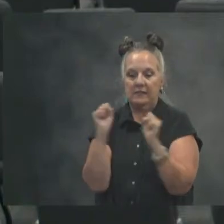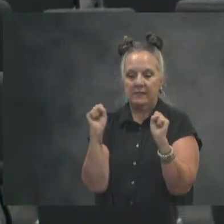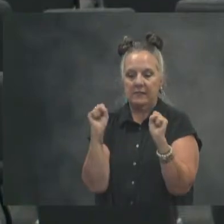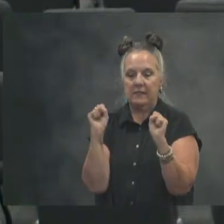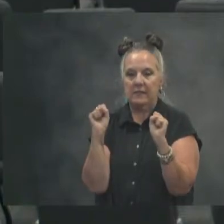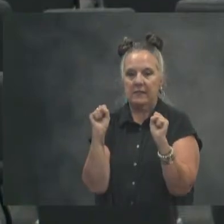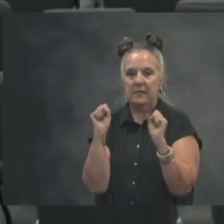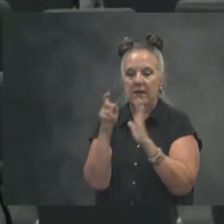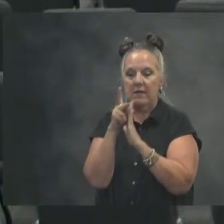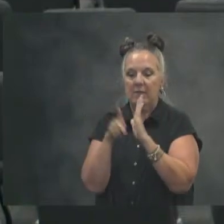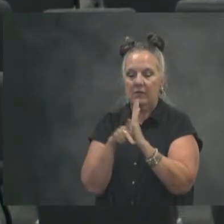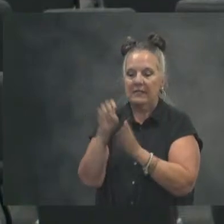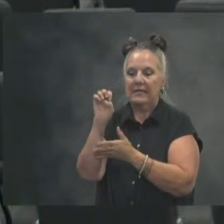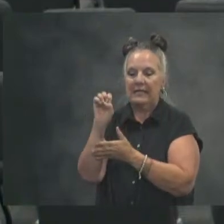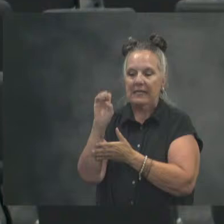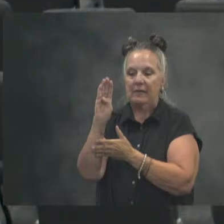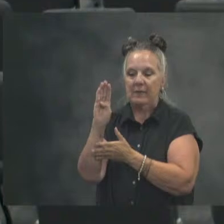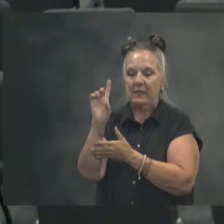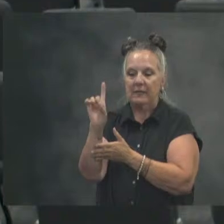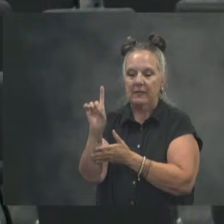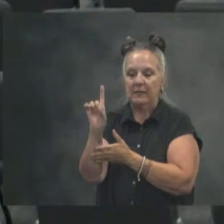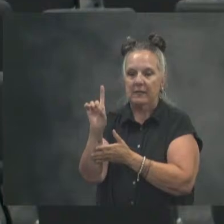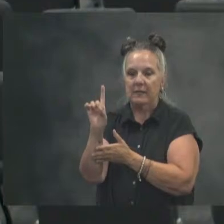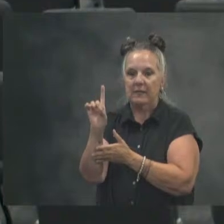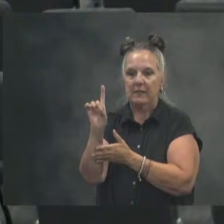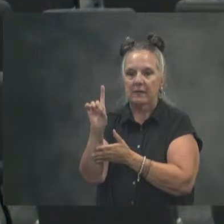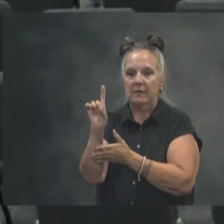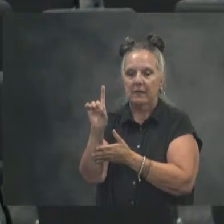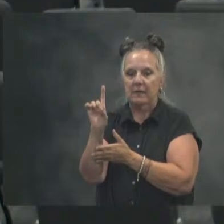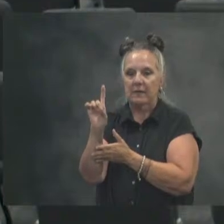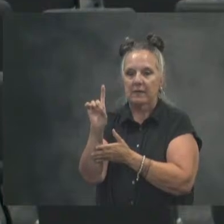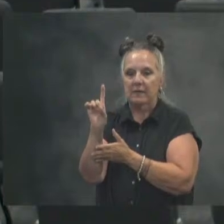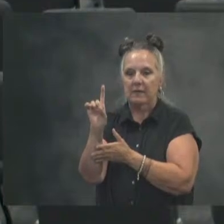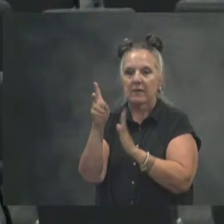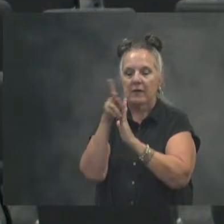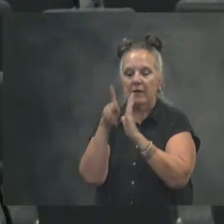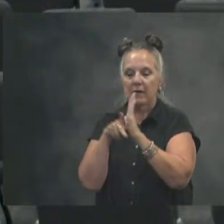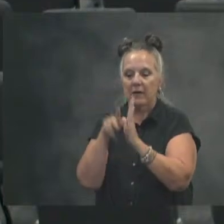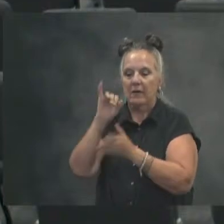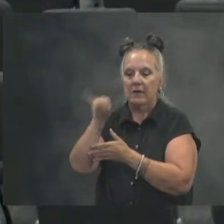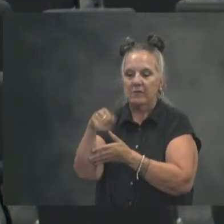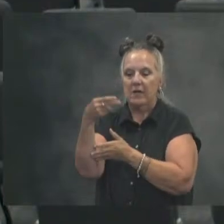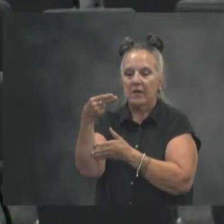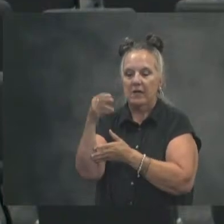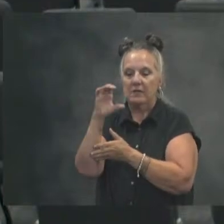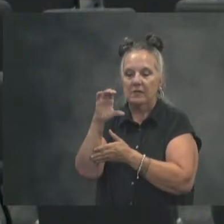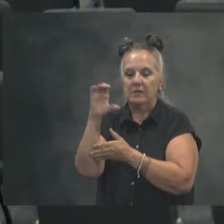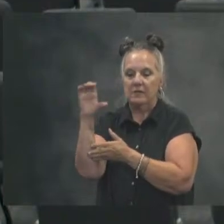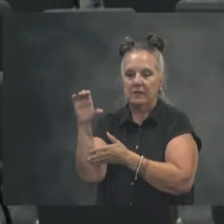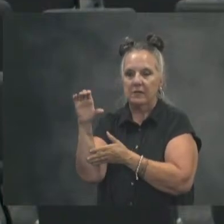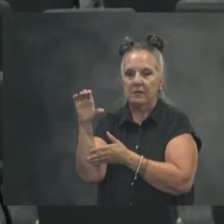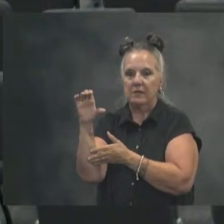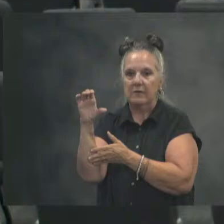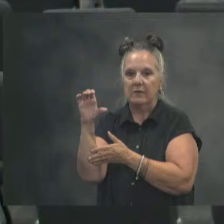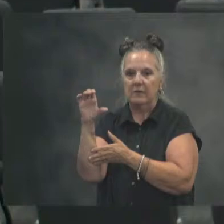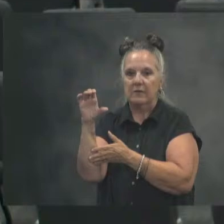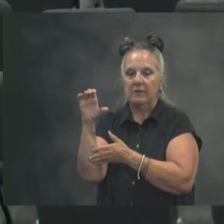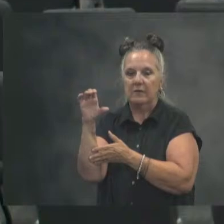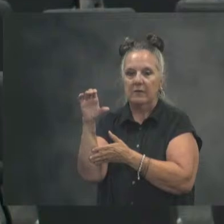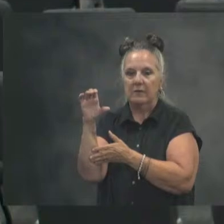of policy EBD, asbestos, and policy JHCC, communicable